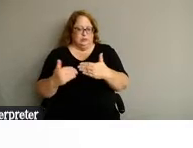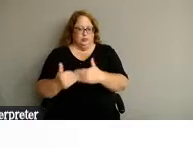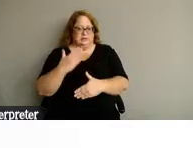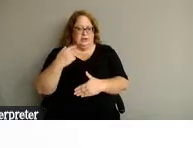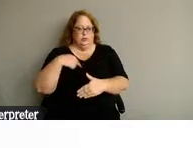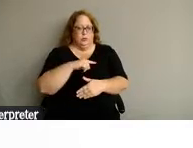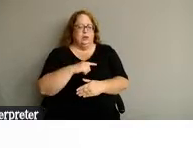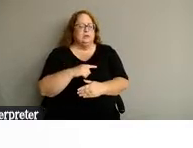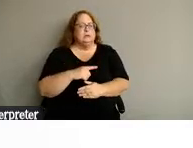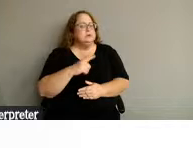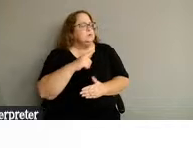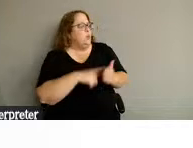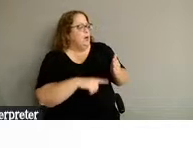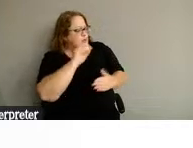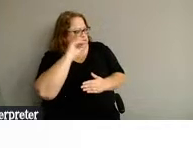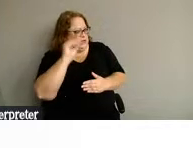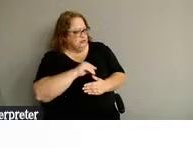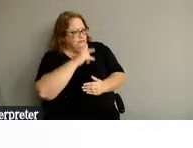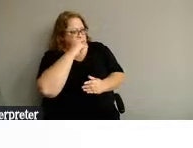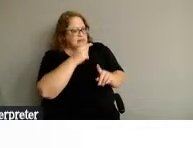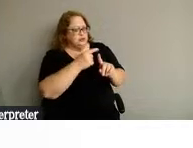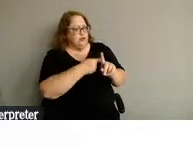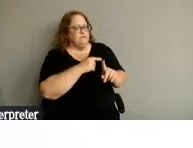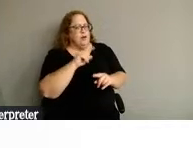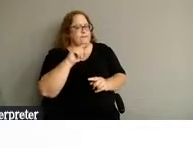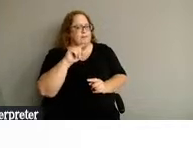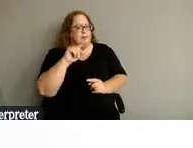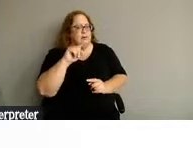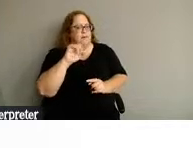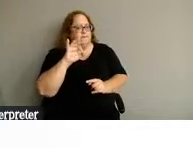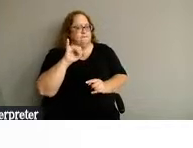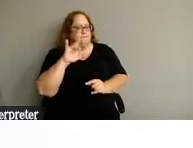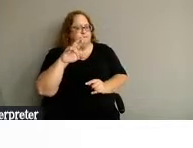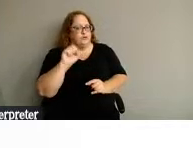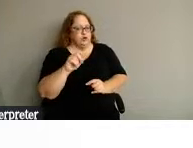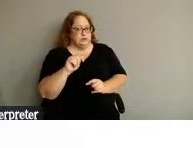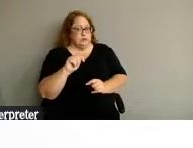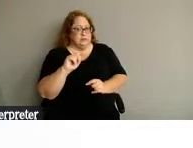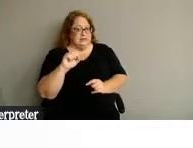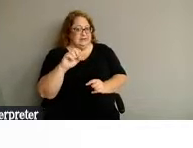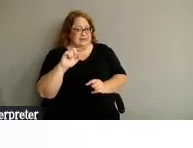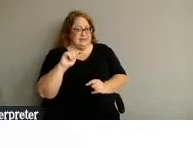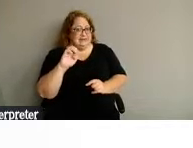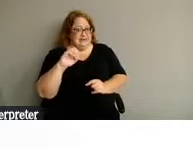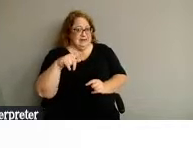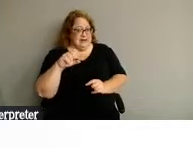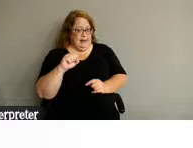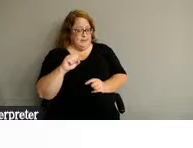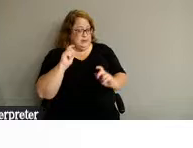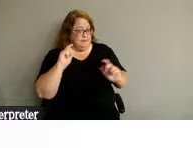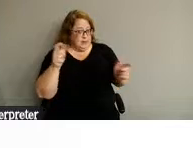to us. What percentage of these kids are coming to us from First Steps? Large percentage?